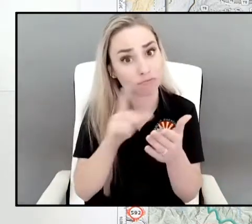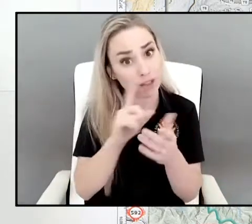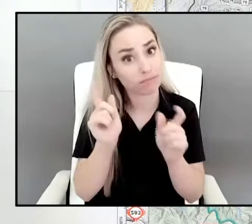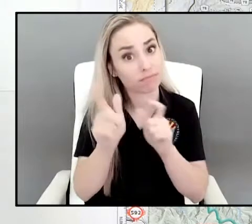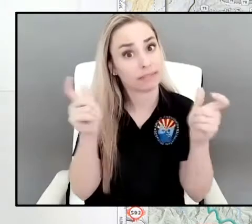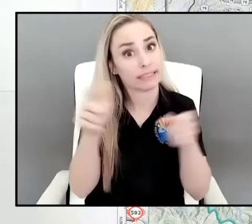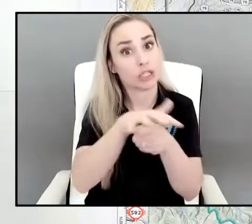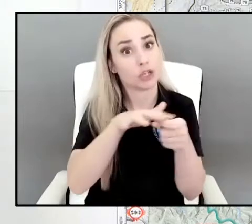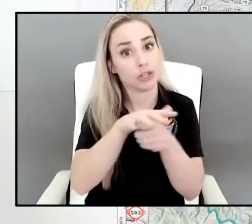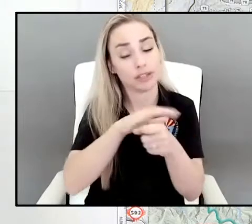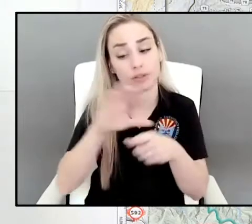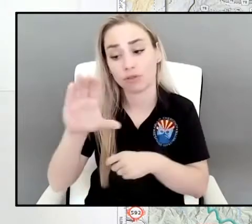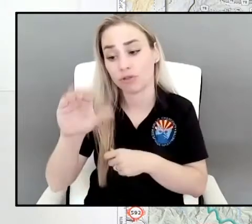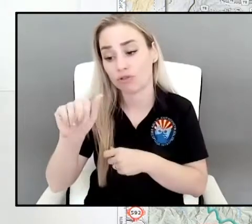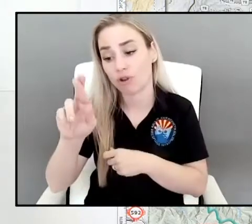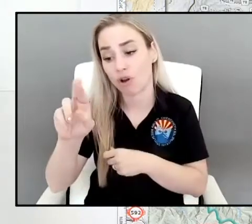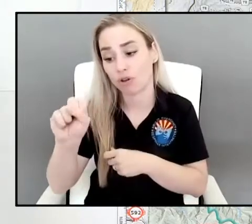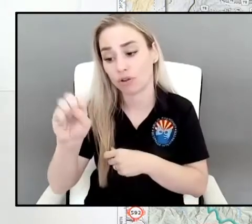Forests that are open.